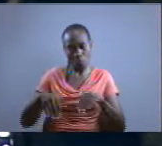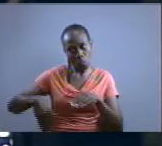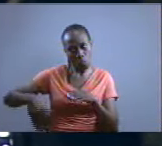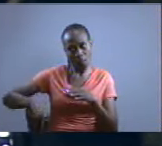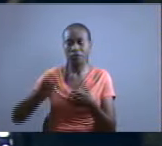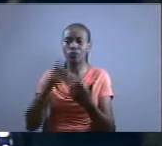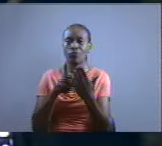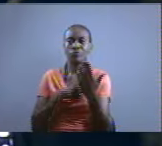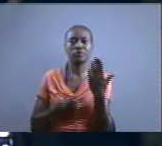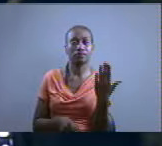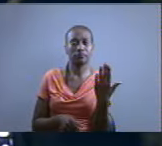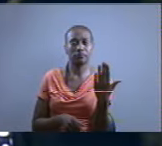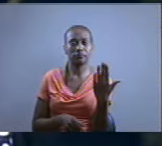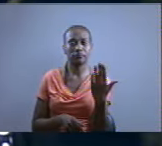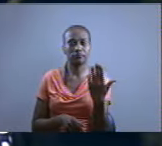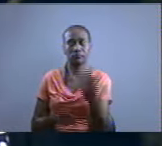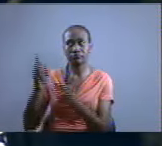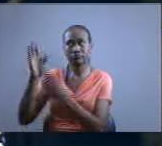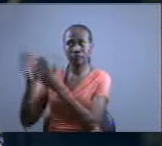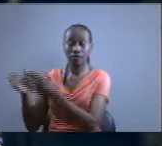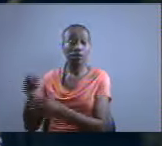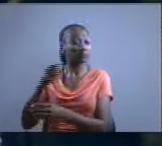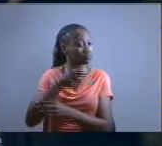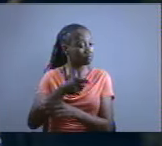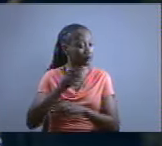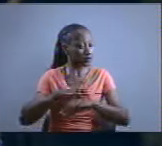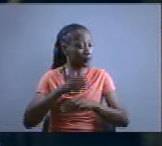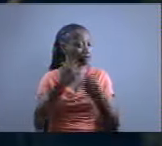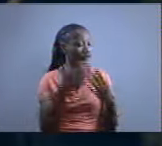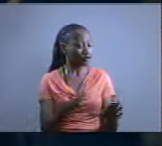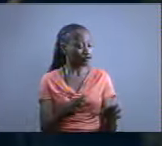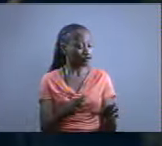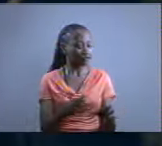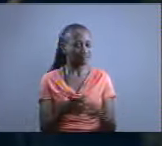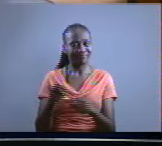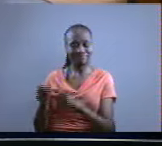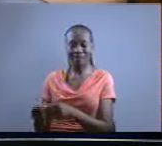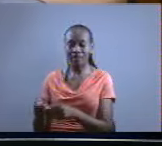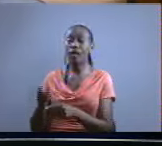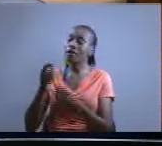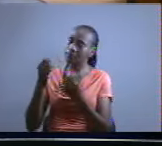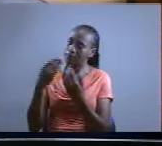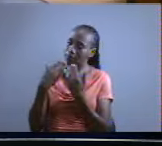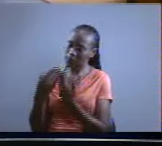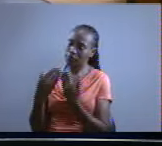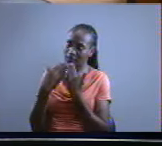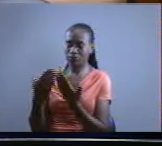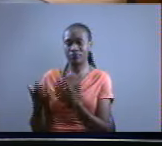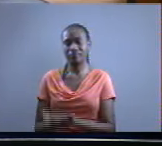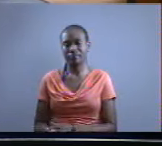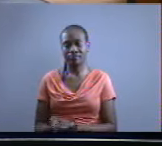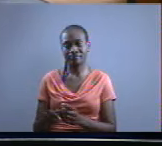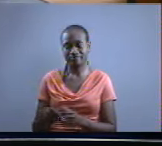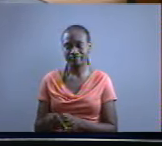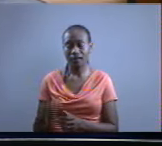2012-13 financial year. Member, your time has expired. Once more, thank you very much. The IFP.